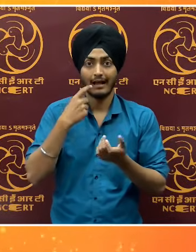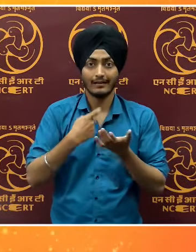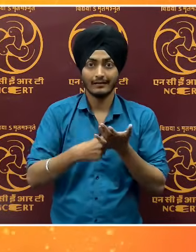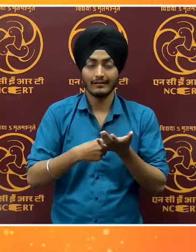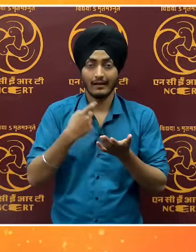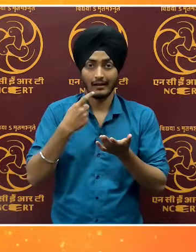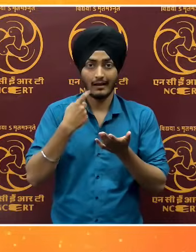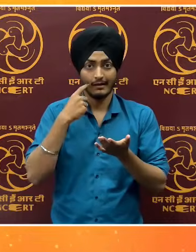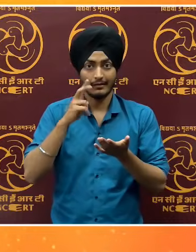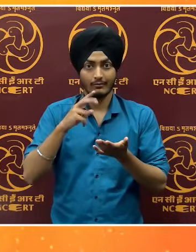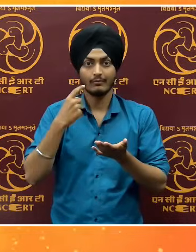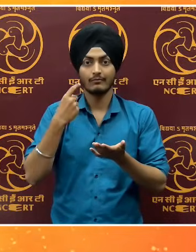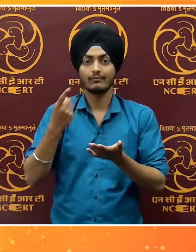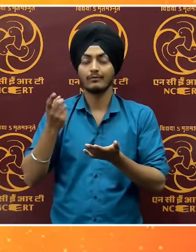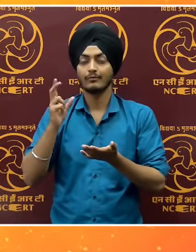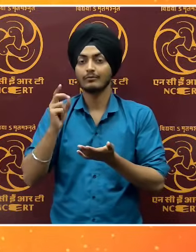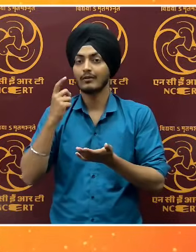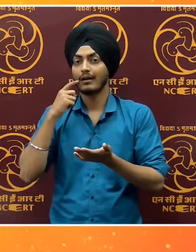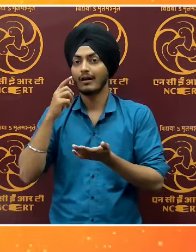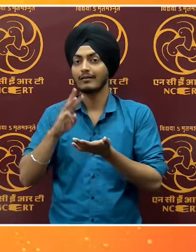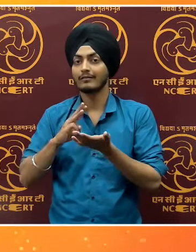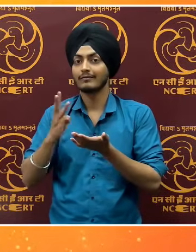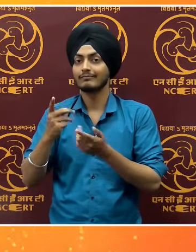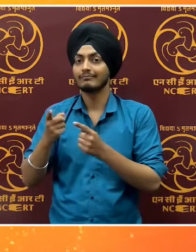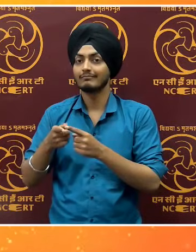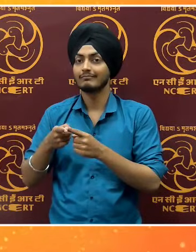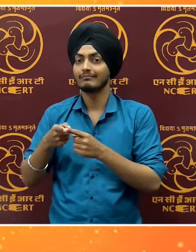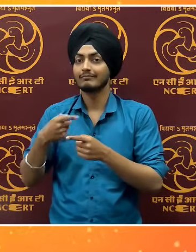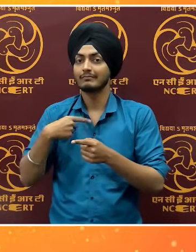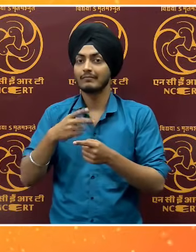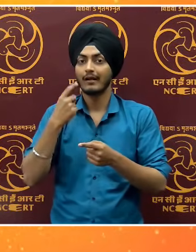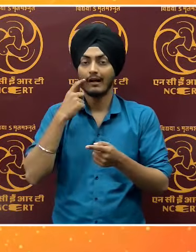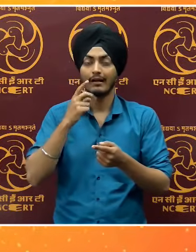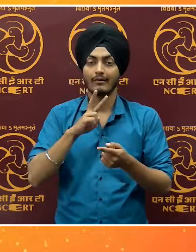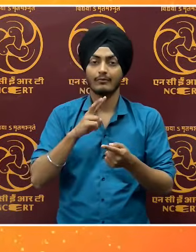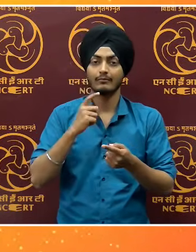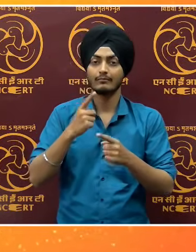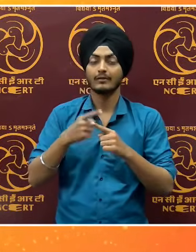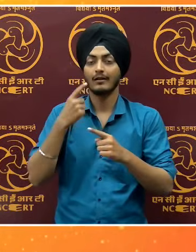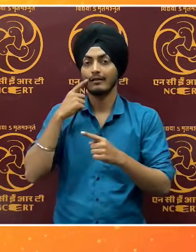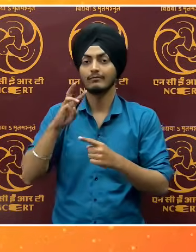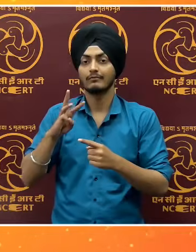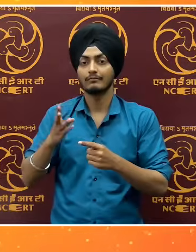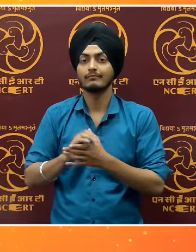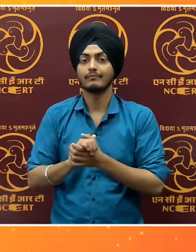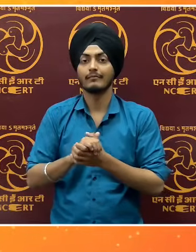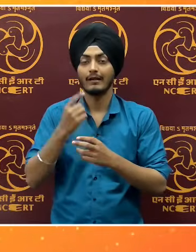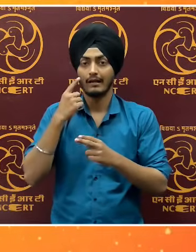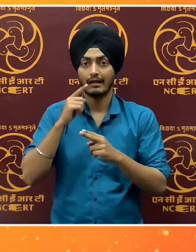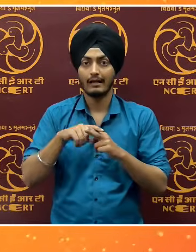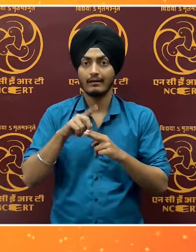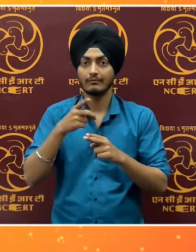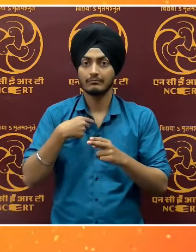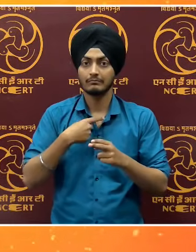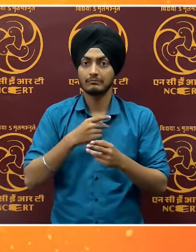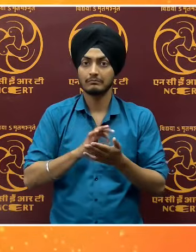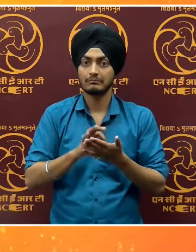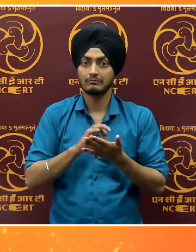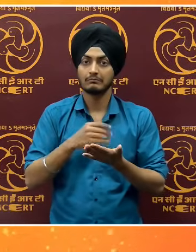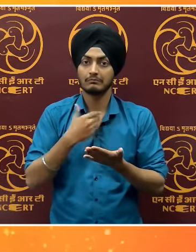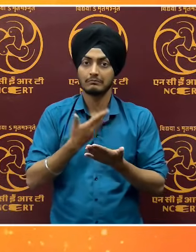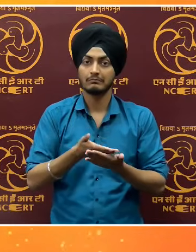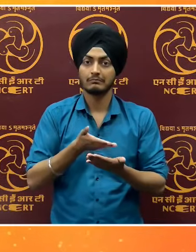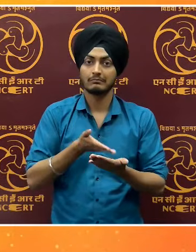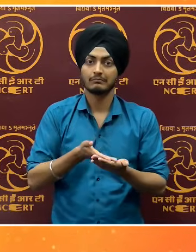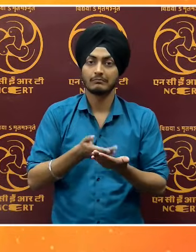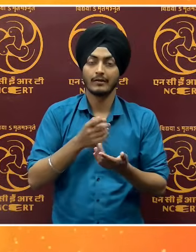total current I is equal to I1 plus I2 plus I3. Now if you apply Ohm's law here, we will get